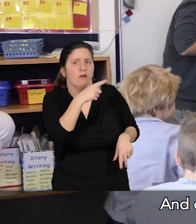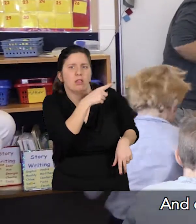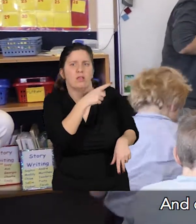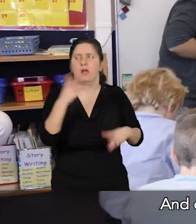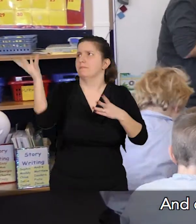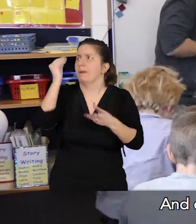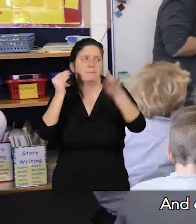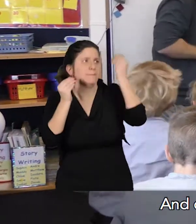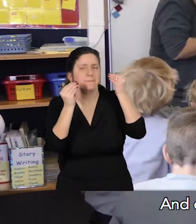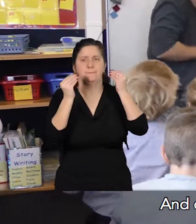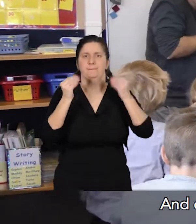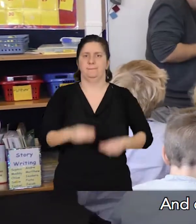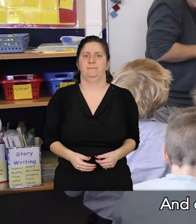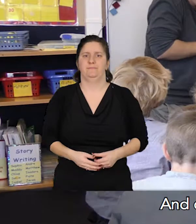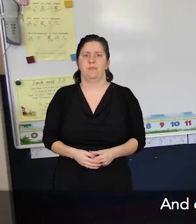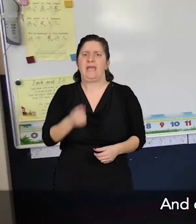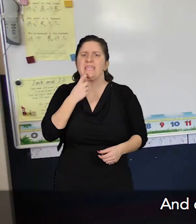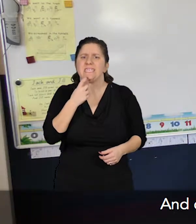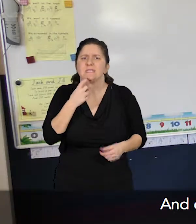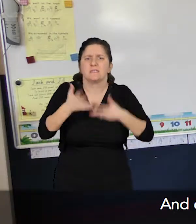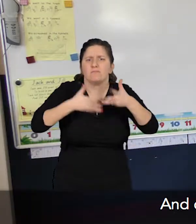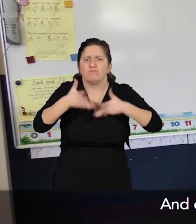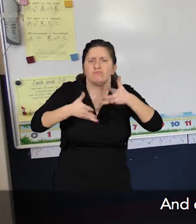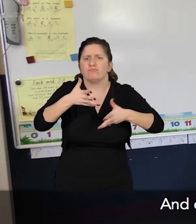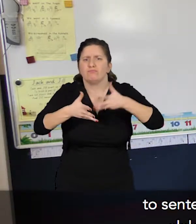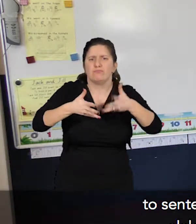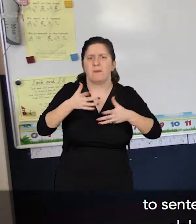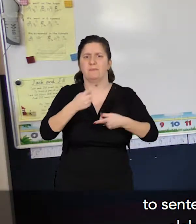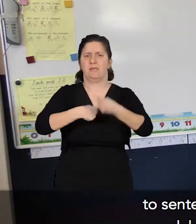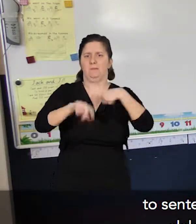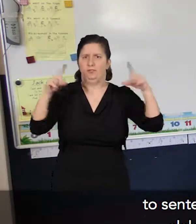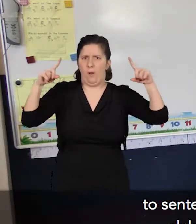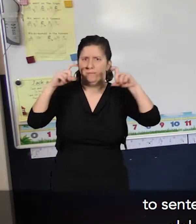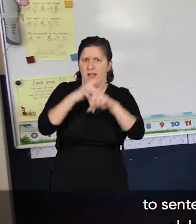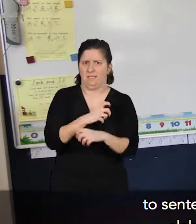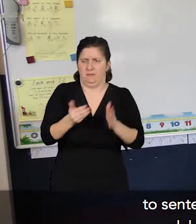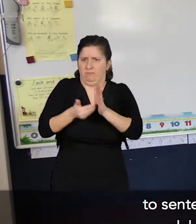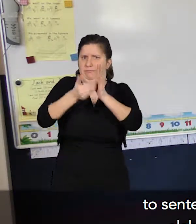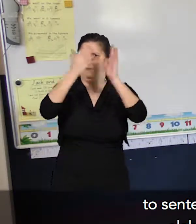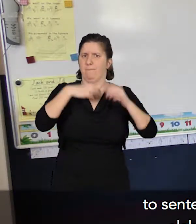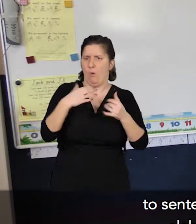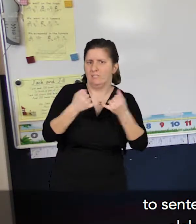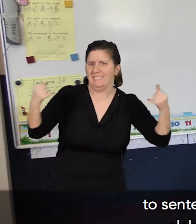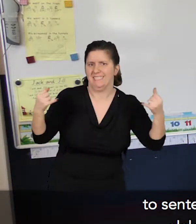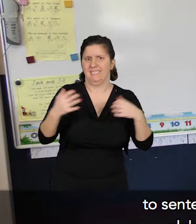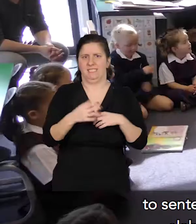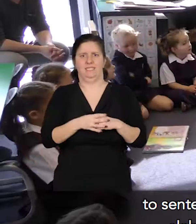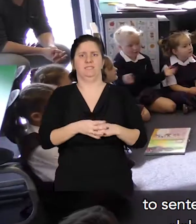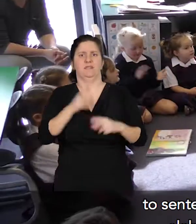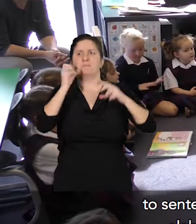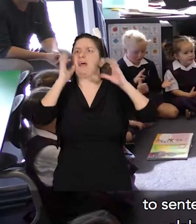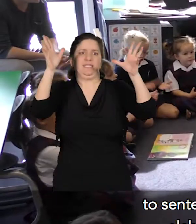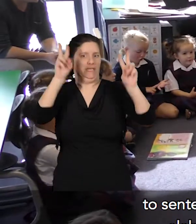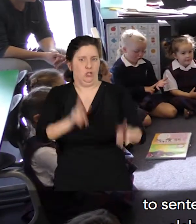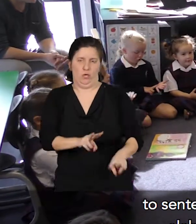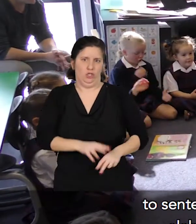here. And over the year that's really evolved from quite simple signing to sentences that are actually more complex and elaborate, which has